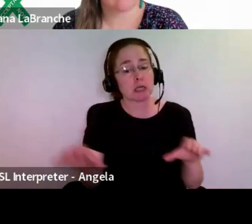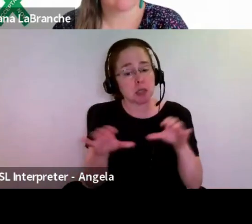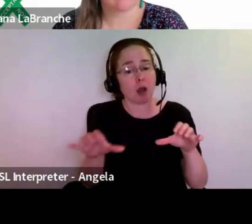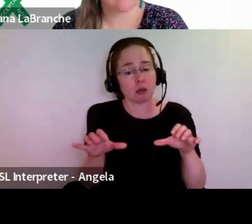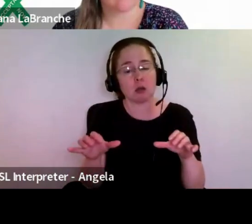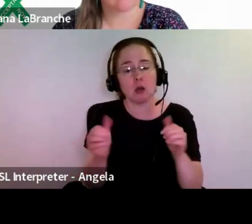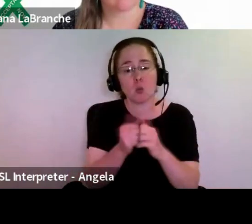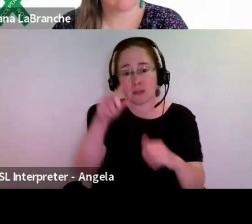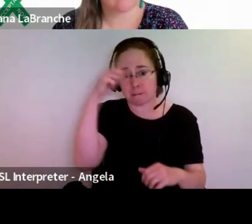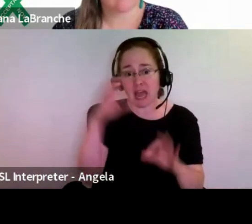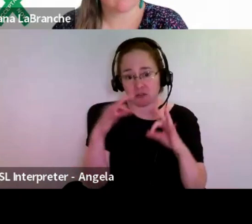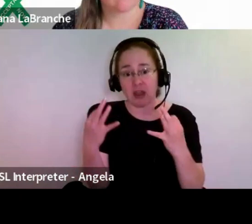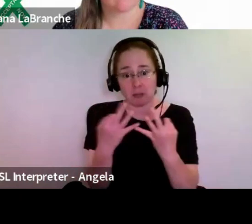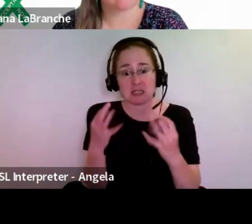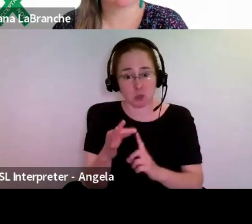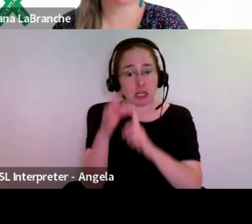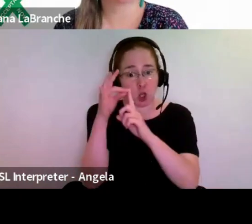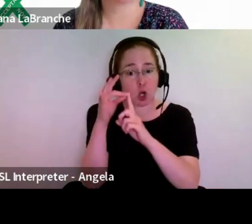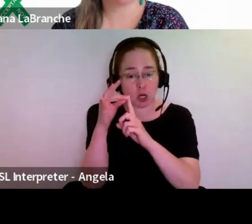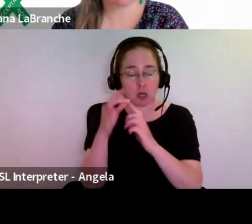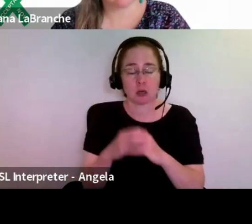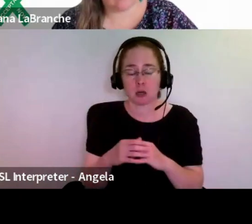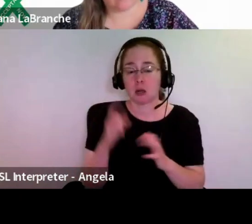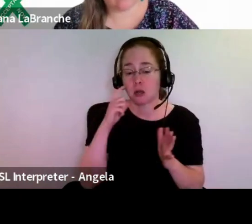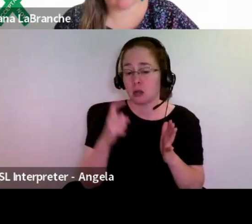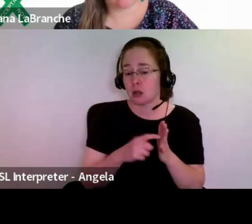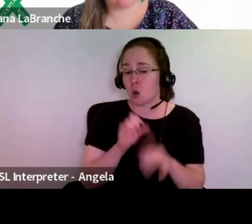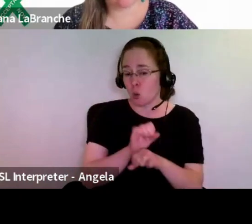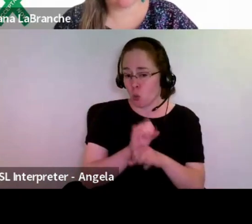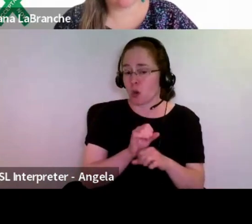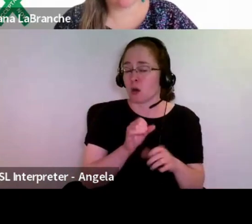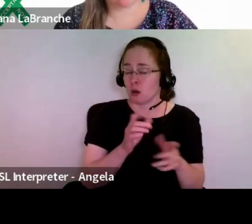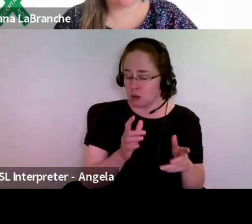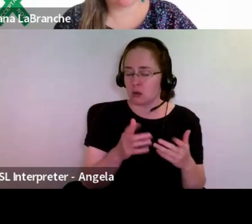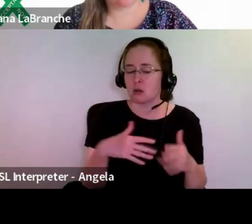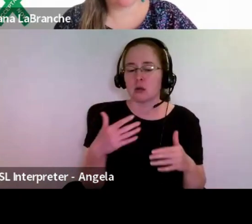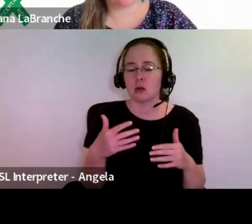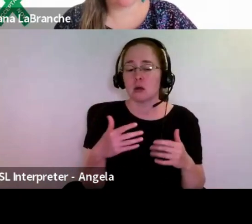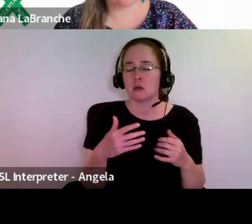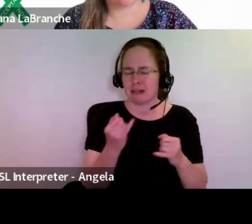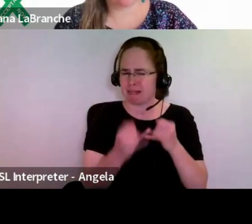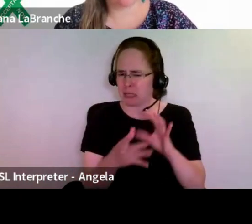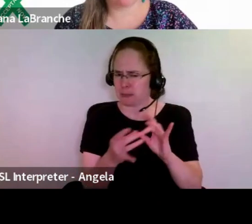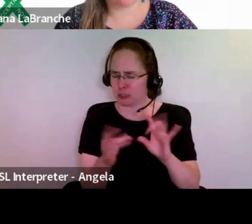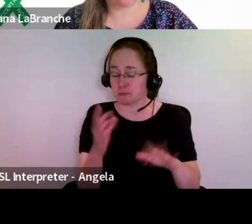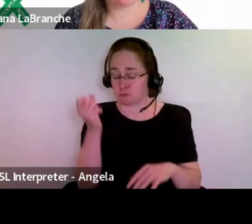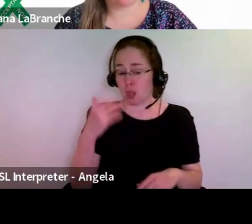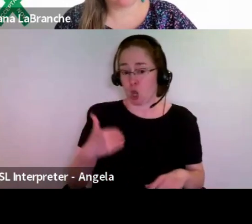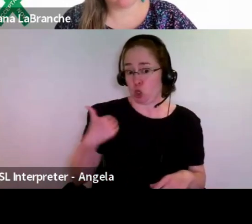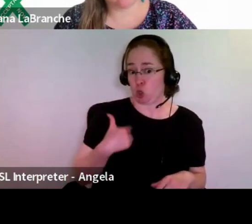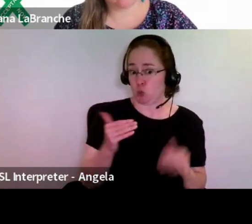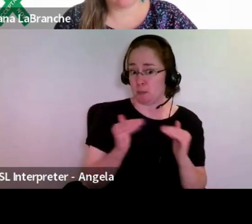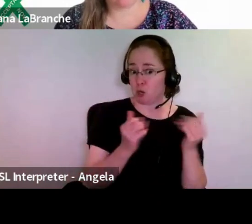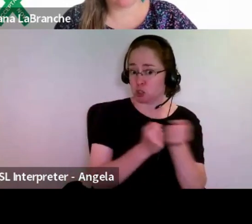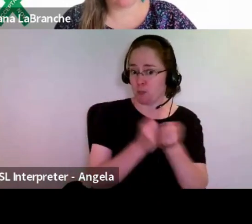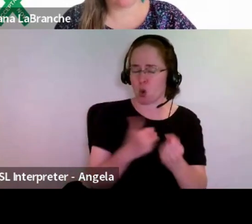for Black families in particular. So we're seeing some work in that direction. And then the last thing I'll mention is that the youth peer support,